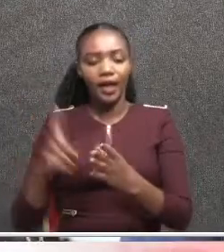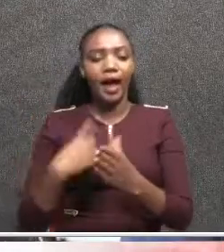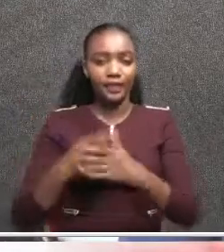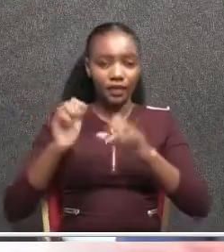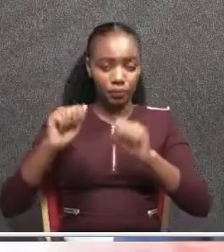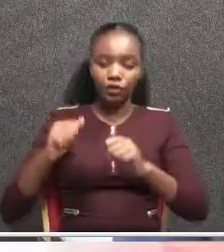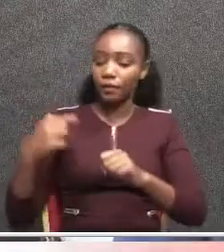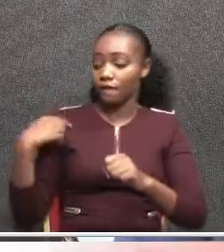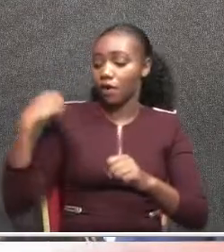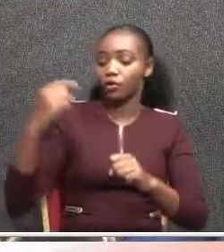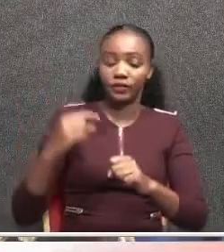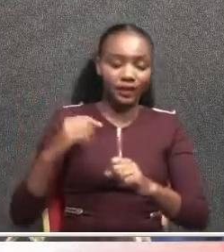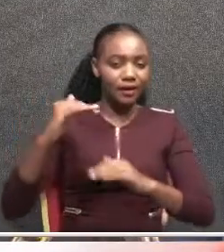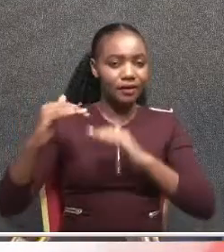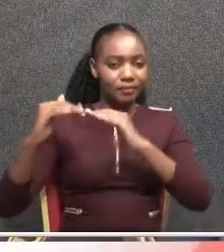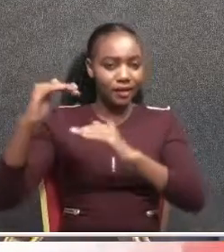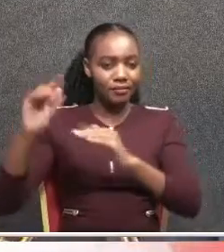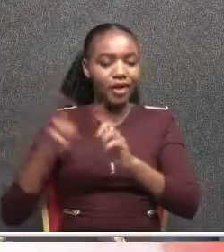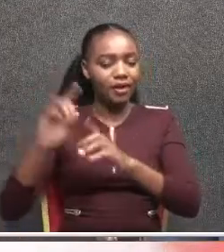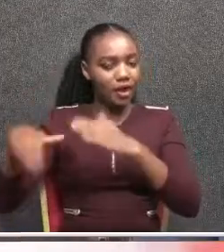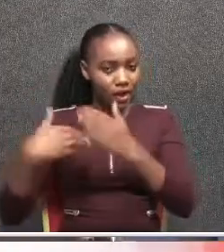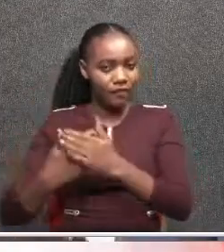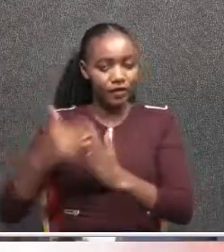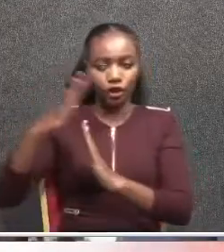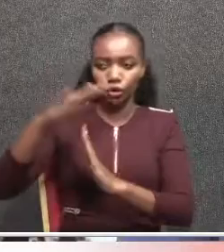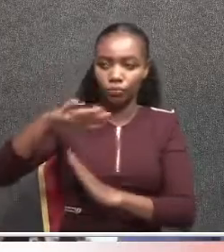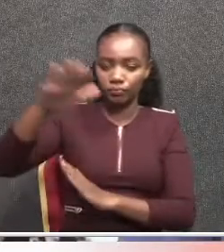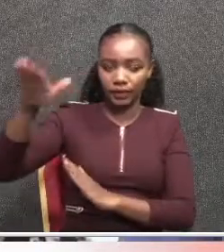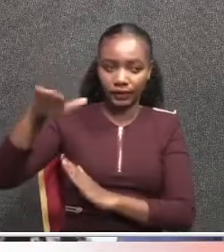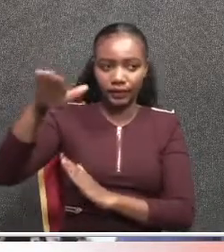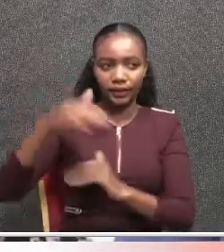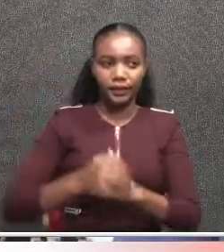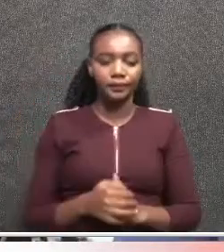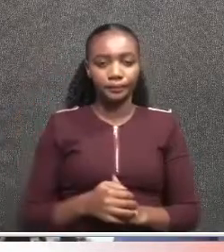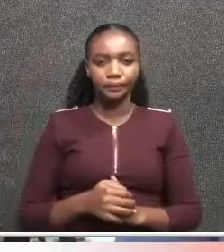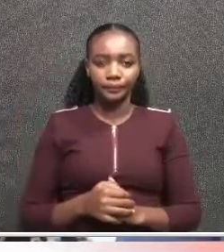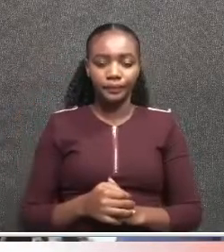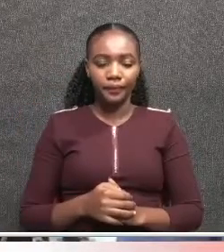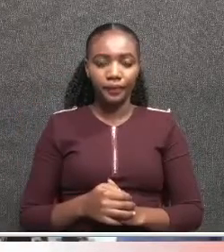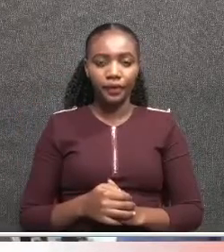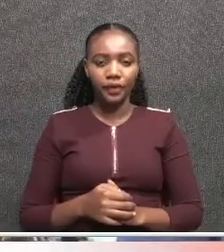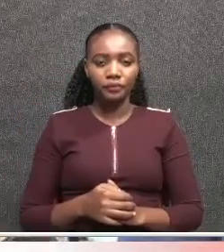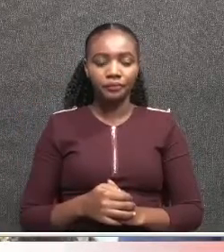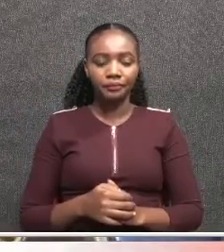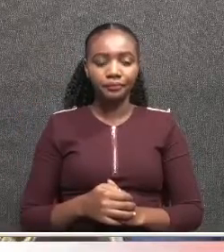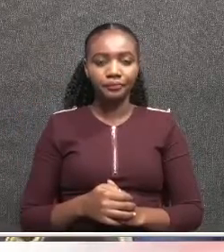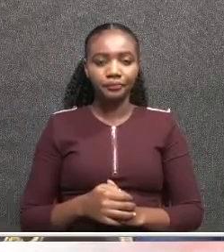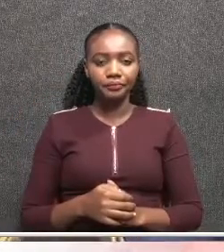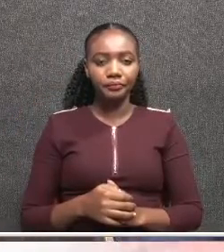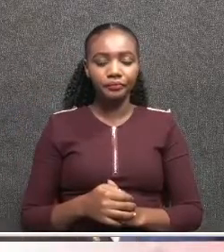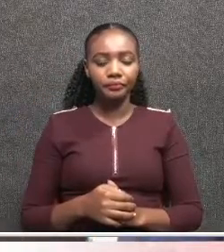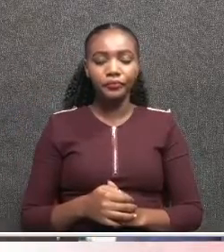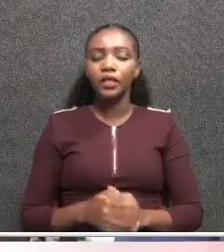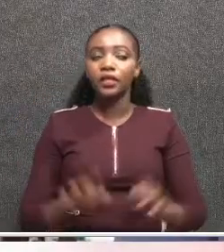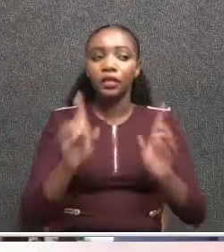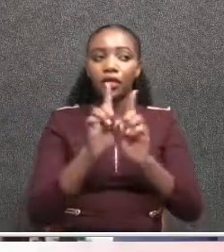that glory land that was envisioned by the founding fathers of our nation, which